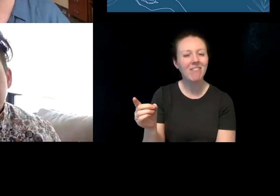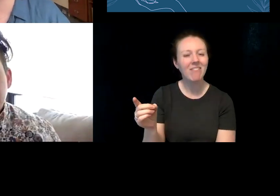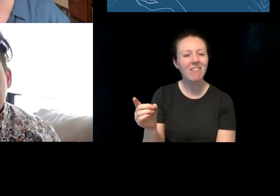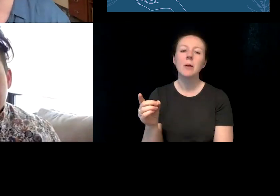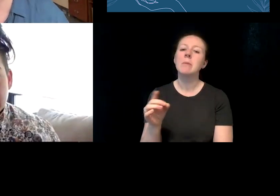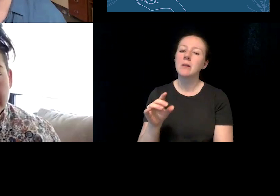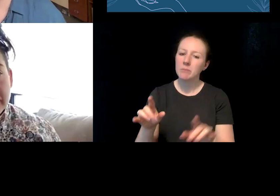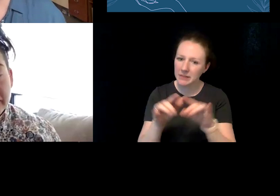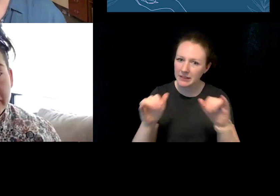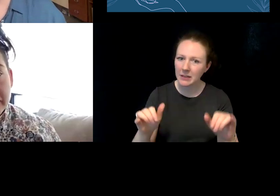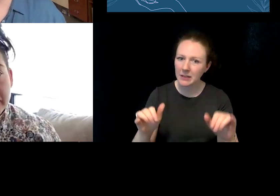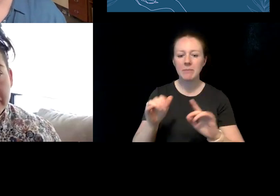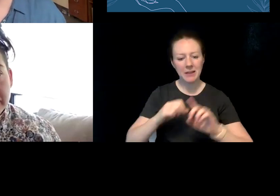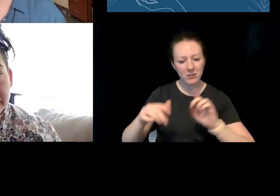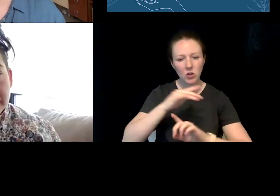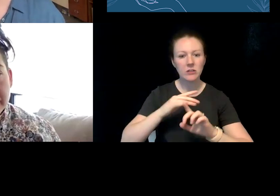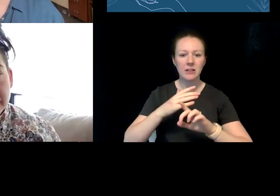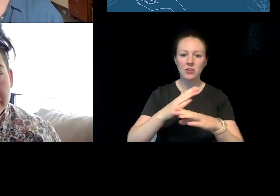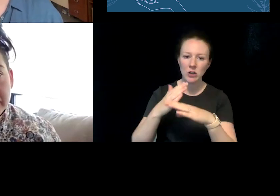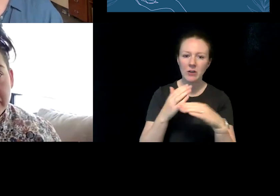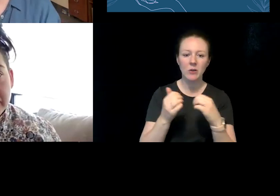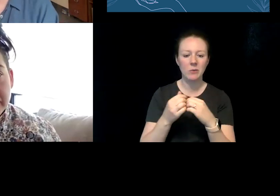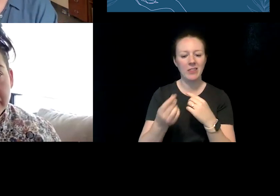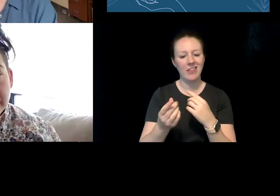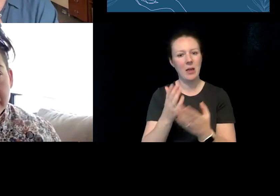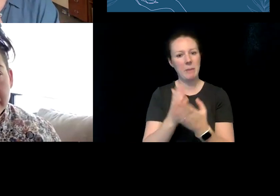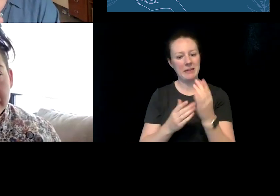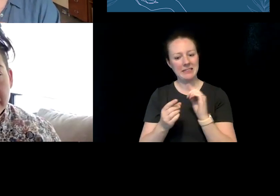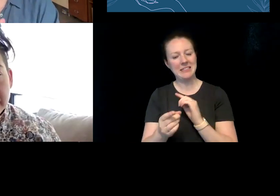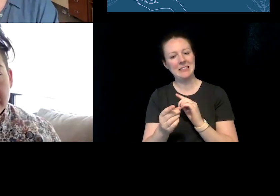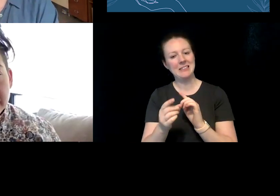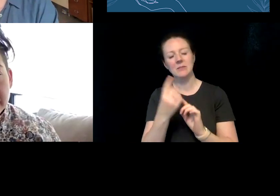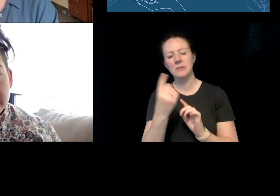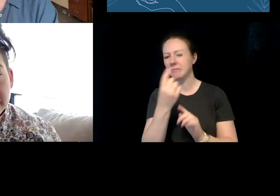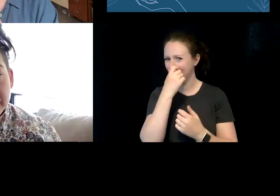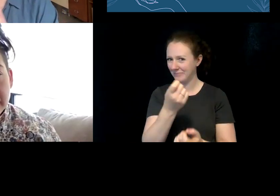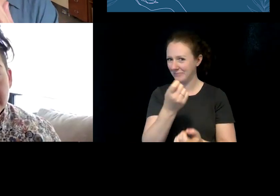building with the piece. Yeah. So that's something really interesting that